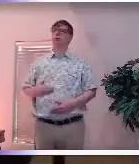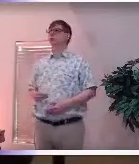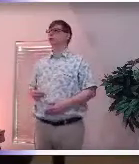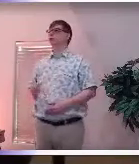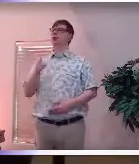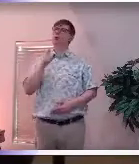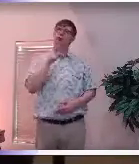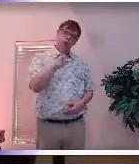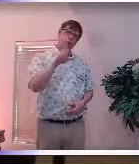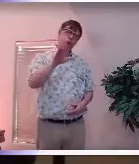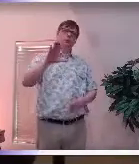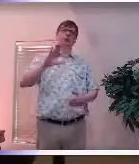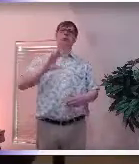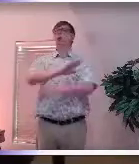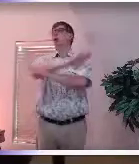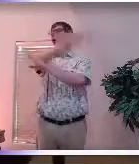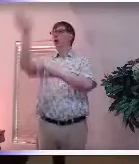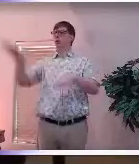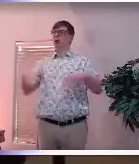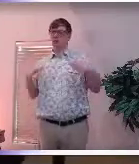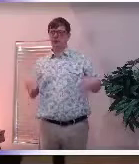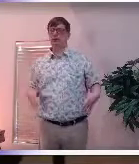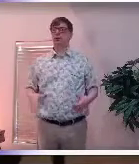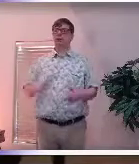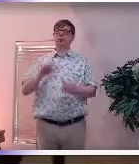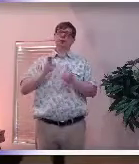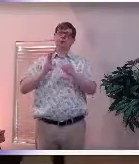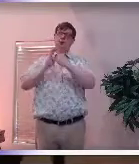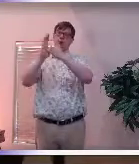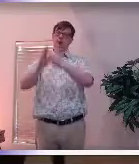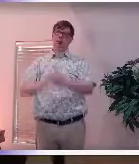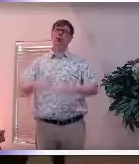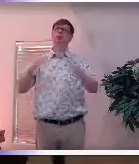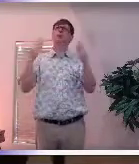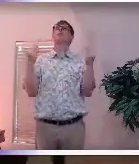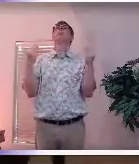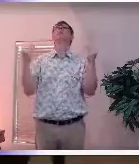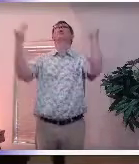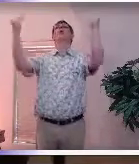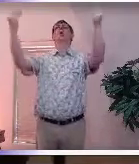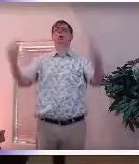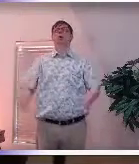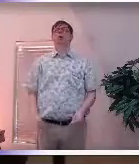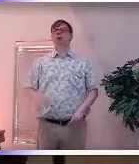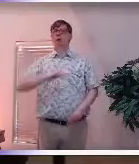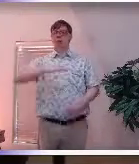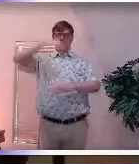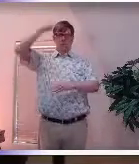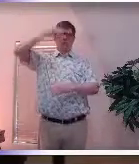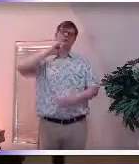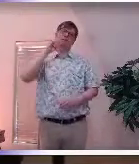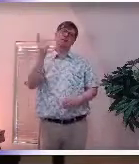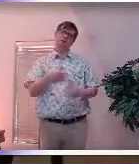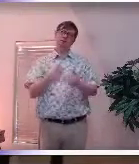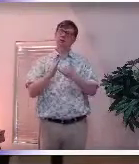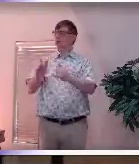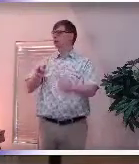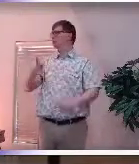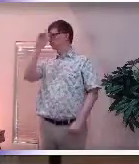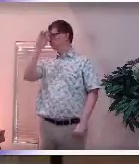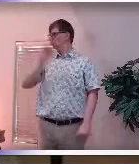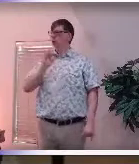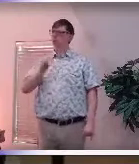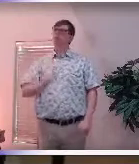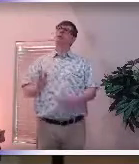all feel it. And you're about to feel some more of it. So I'm just going to ask Rev Cath to come on